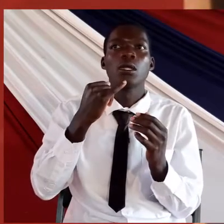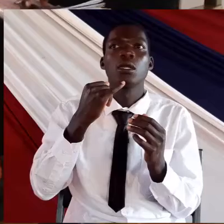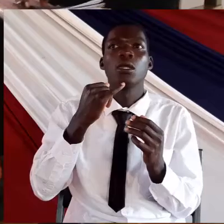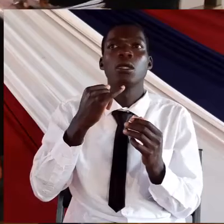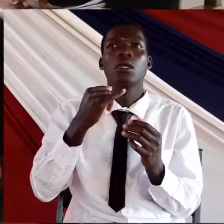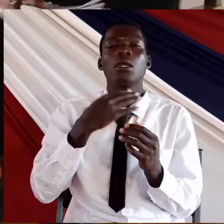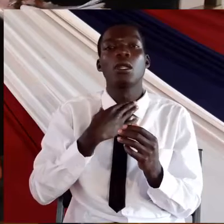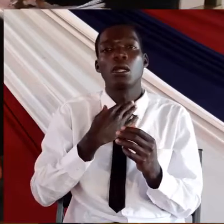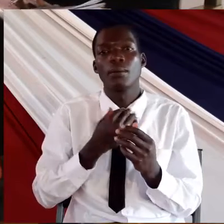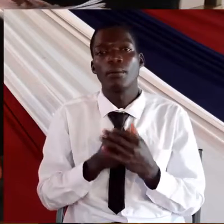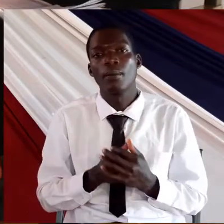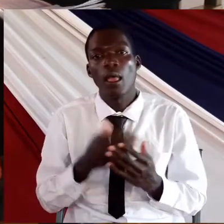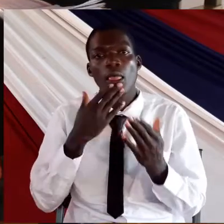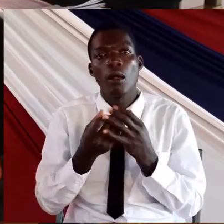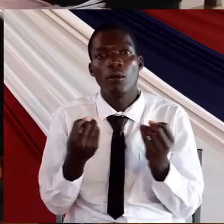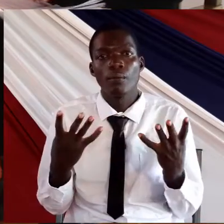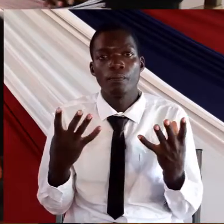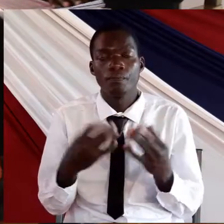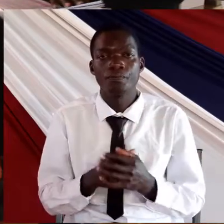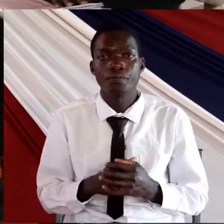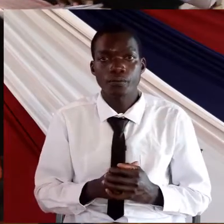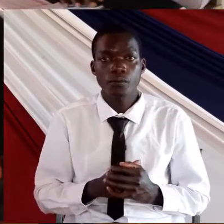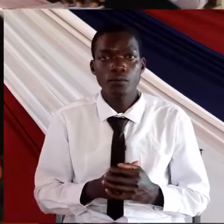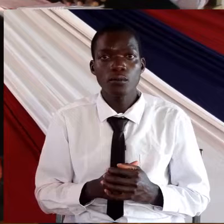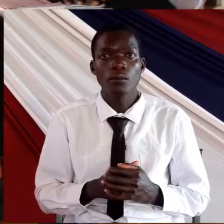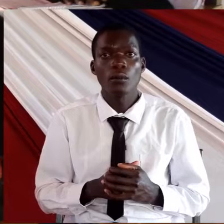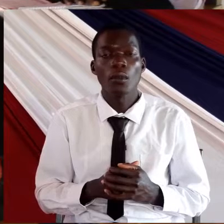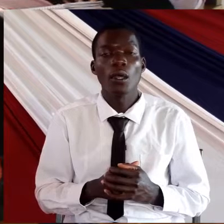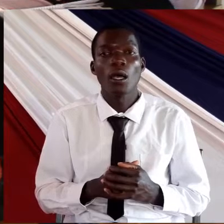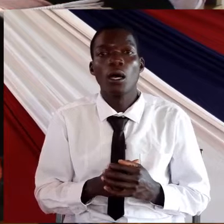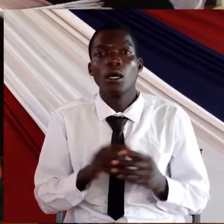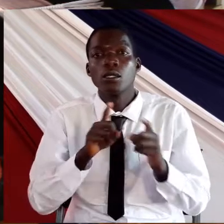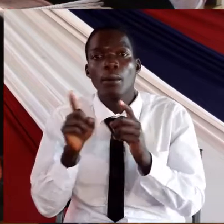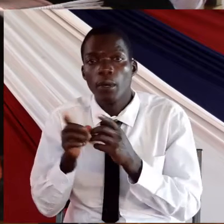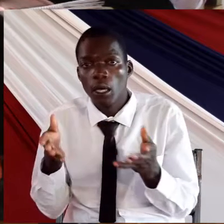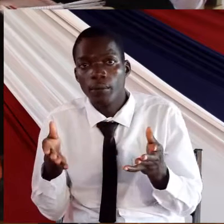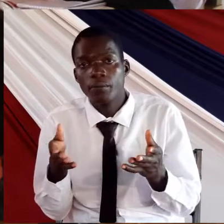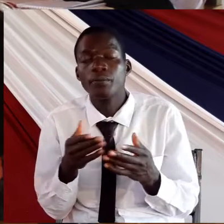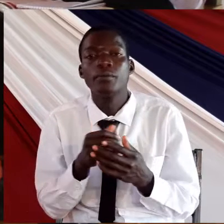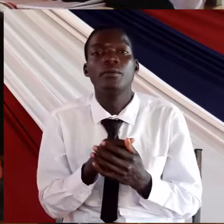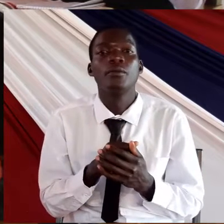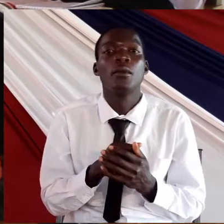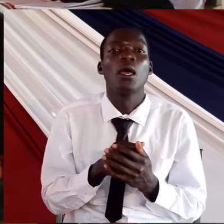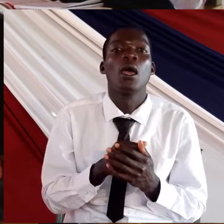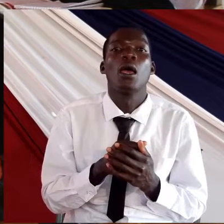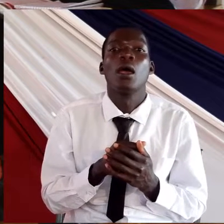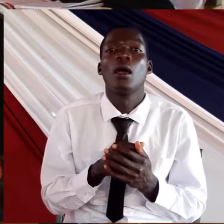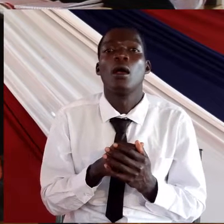Okay, thank you for that elaborate explanation, Elder. Now, Elder Eric,